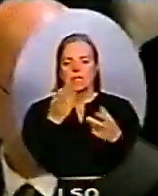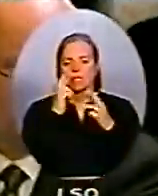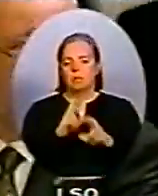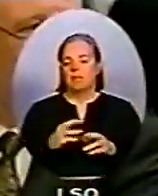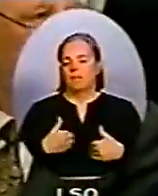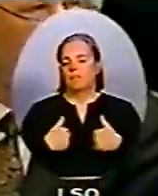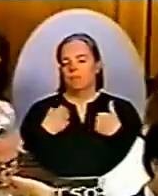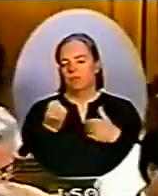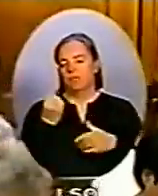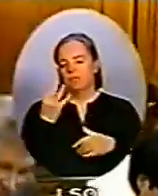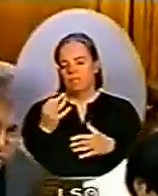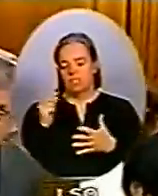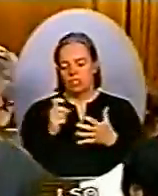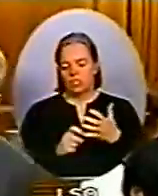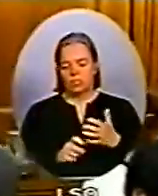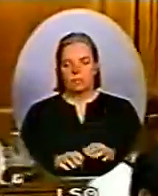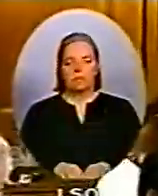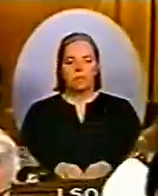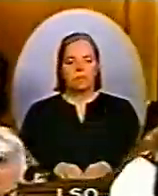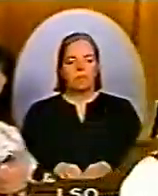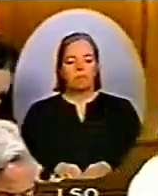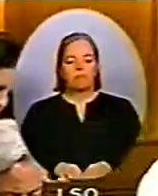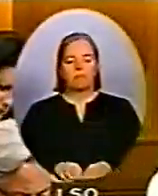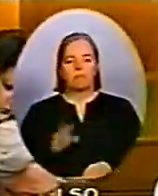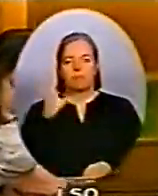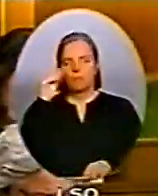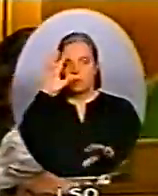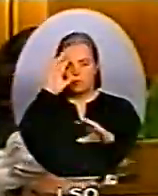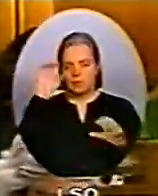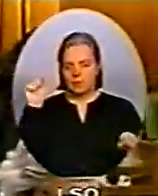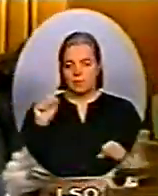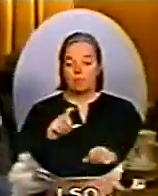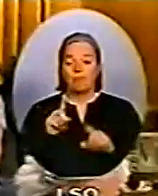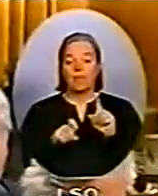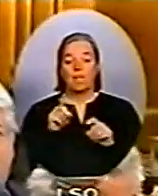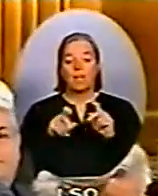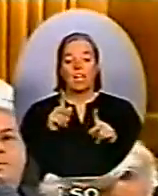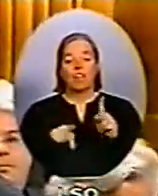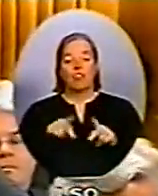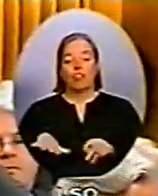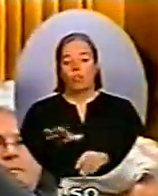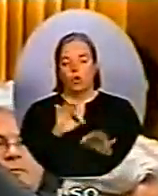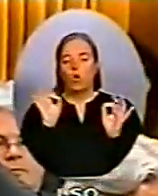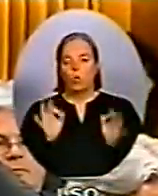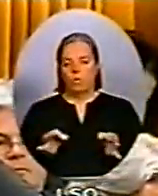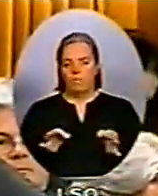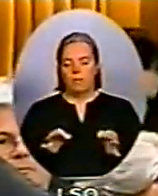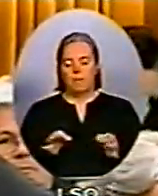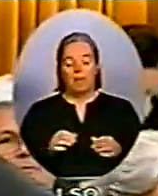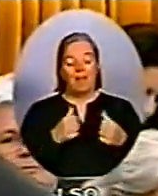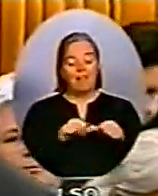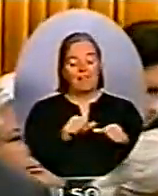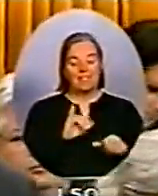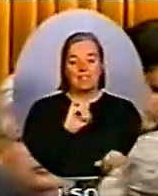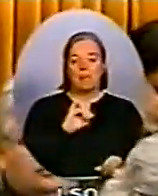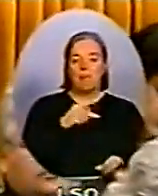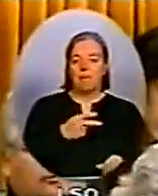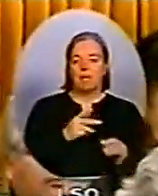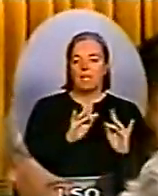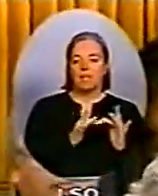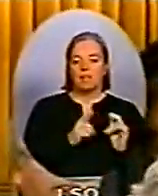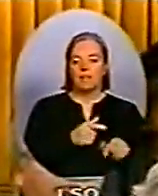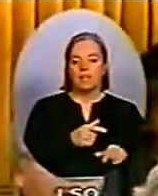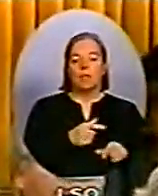Timmins-James Bay. Thank you, Mr. Speaker. Investigators have confirmed that the same IP address used by Pierre Poutine to order